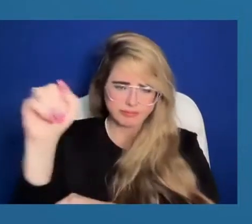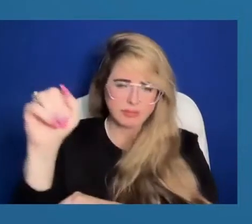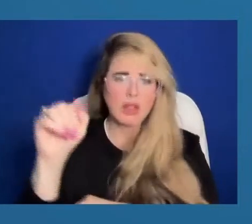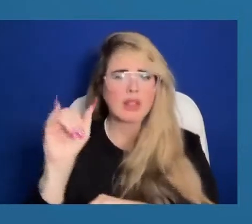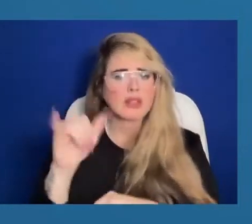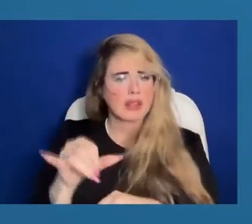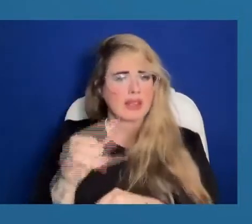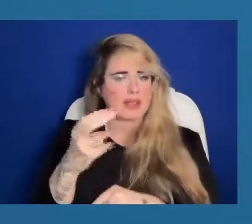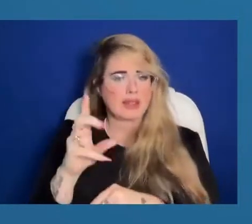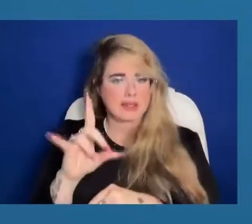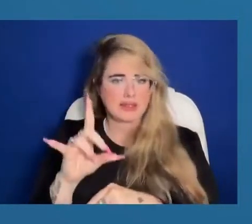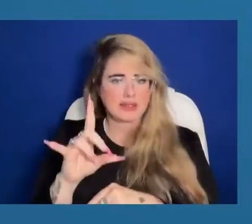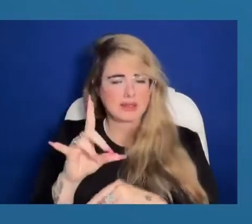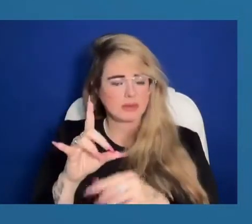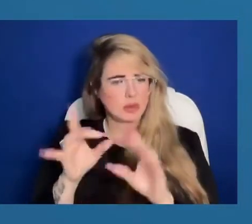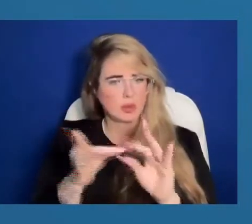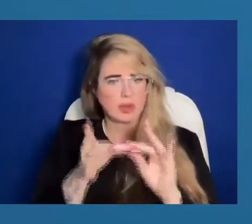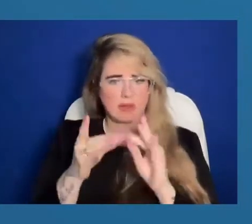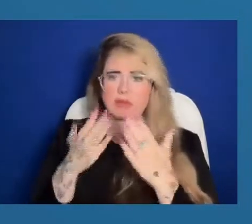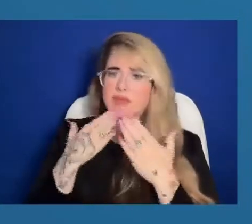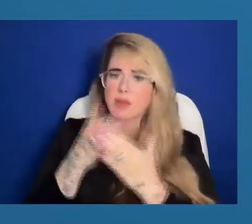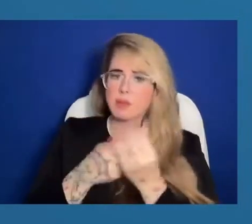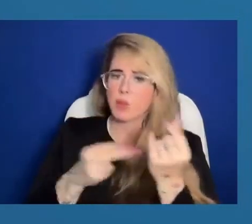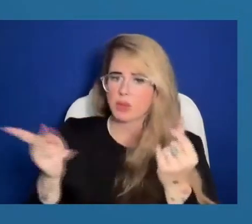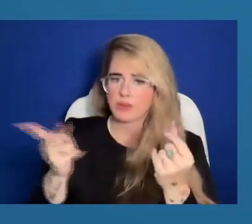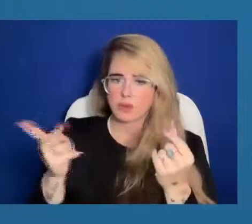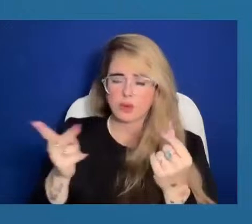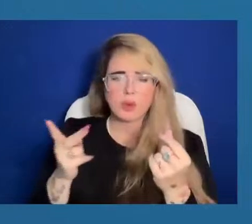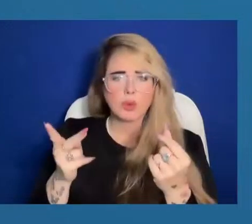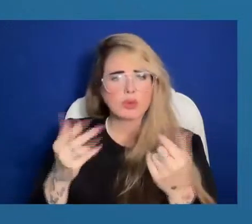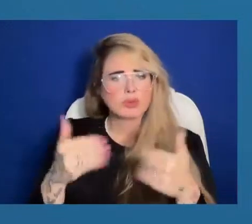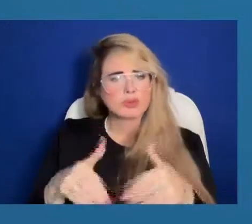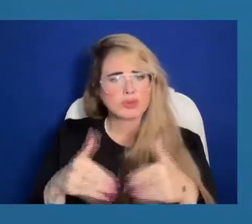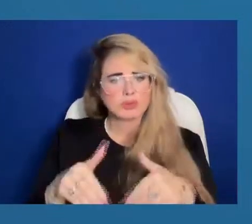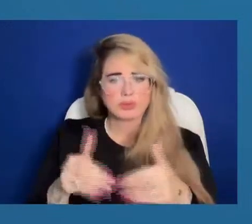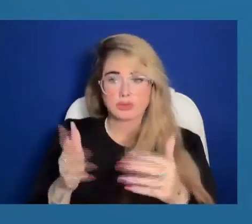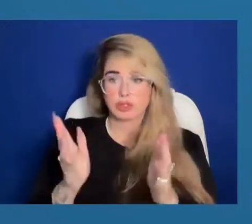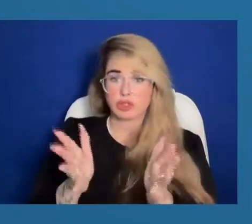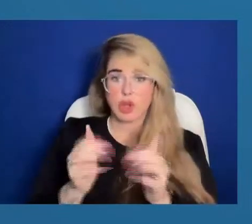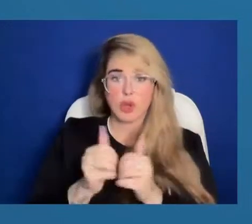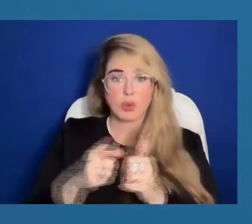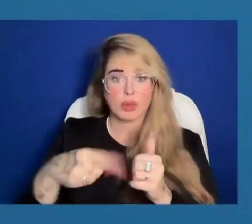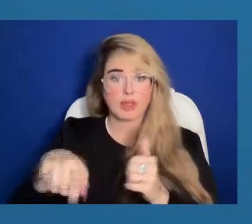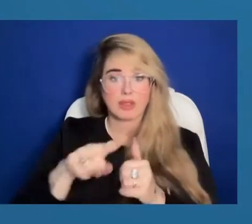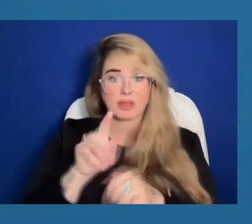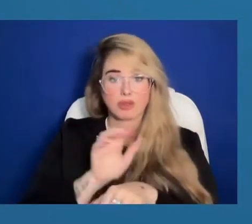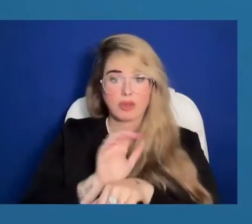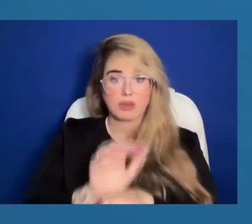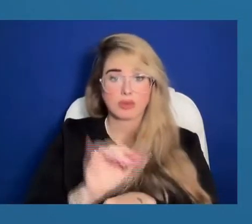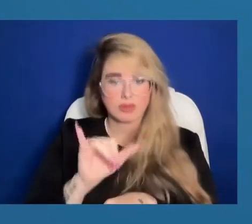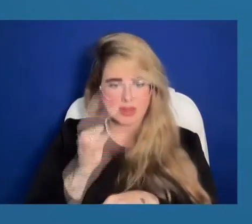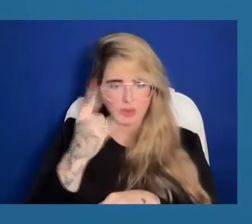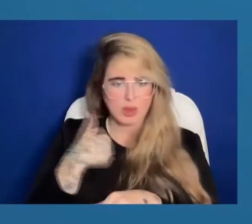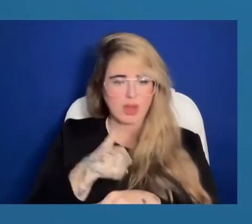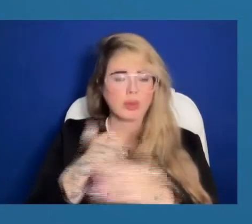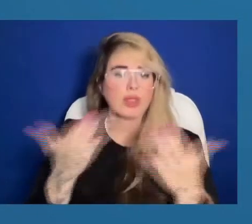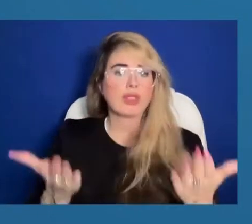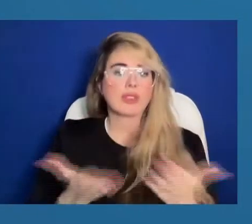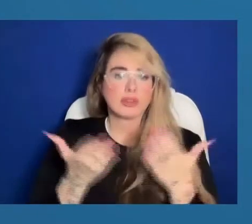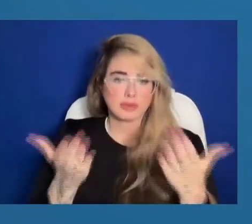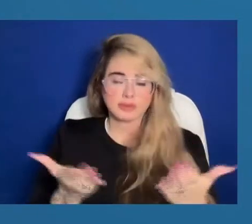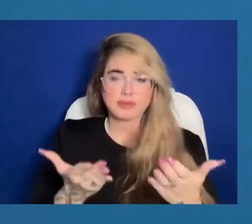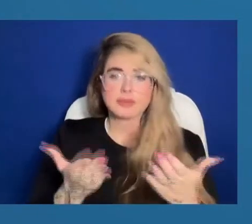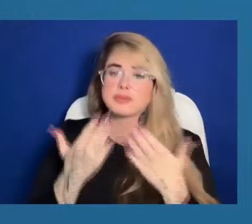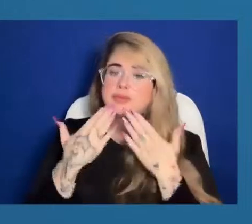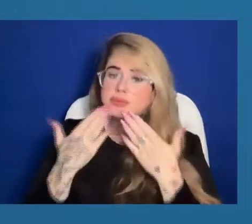you for both of you for making our time, to talk to the grassroots. That's what we are. That's why we are elected here to do. Thank